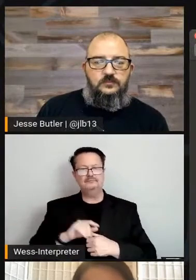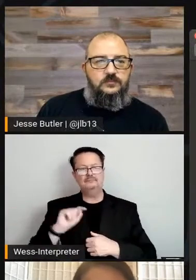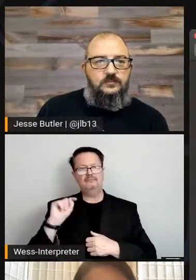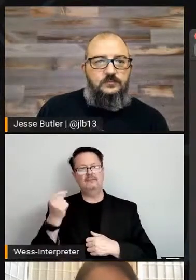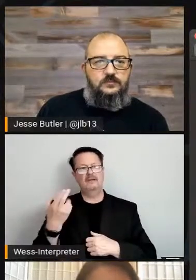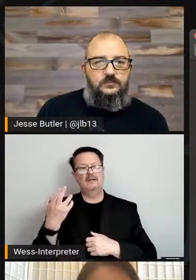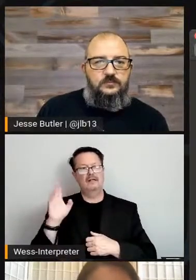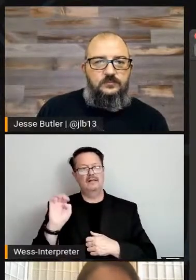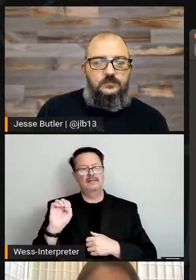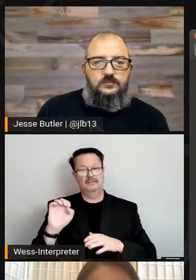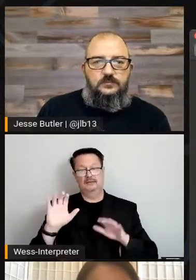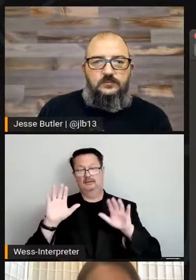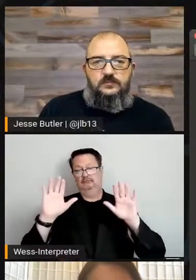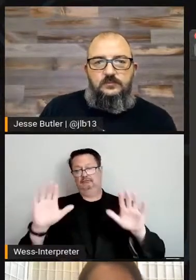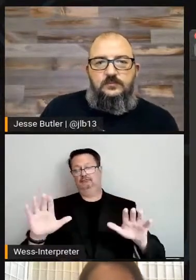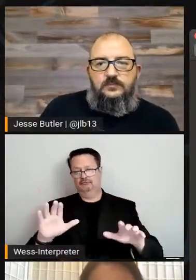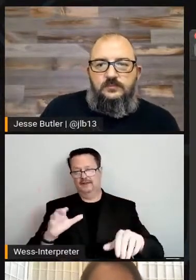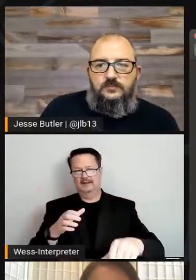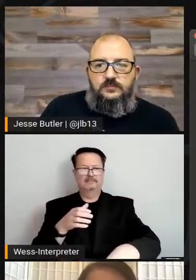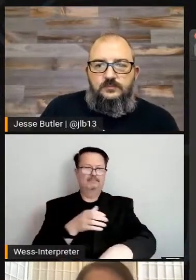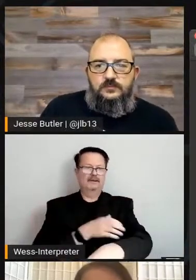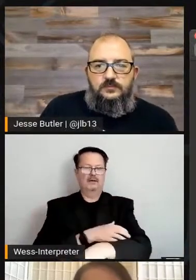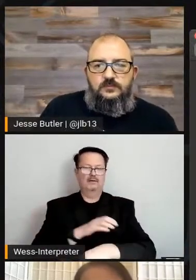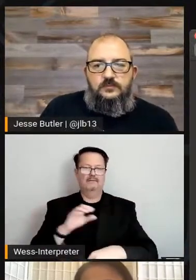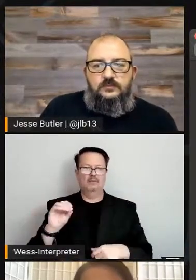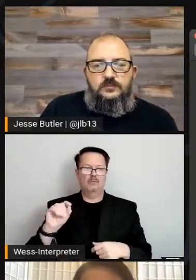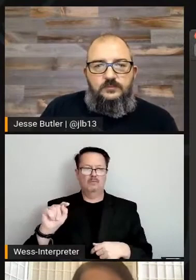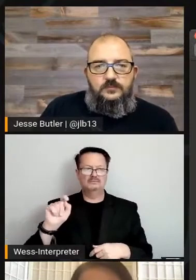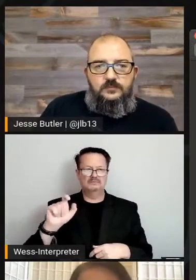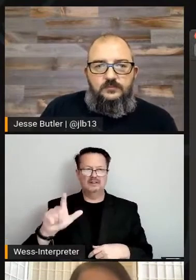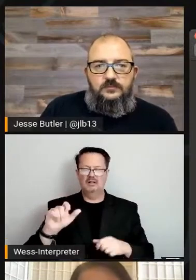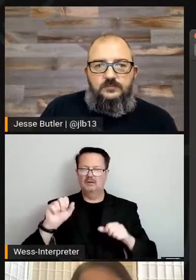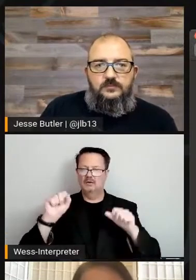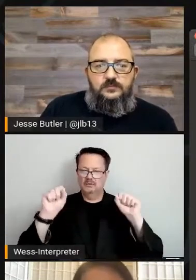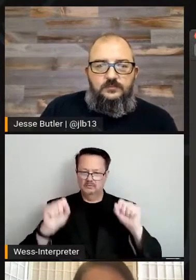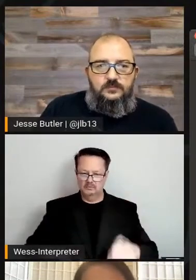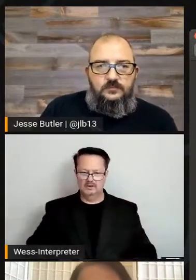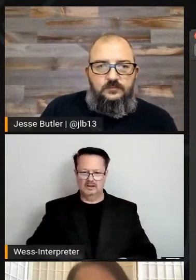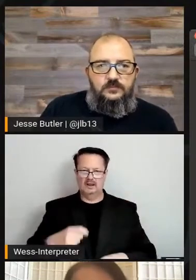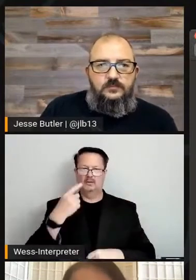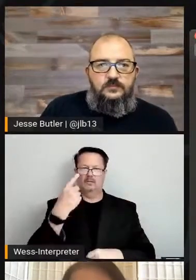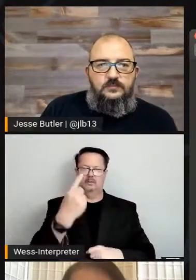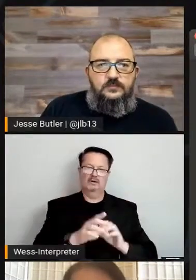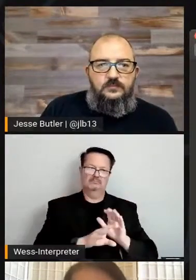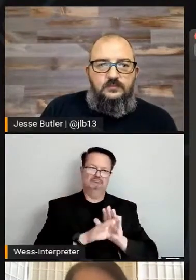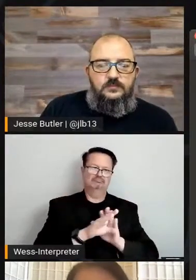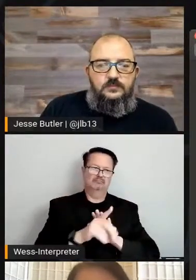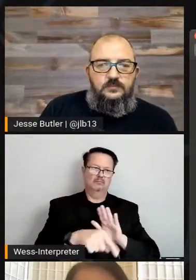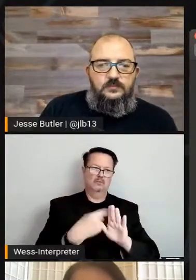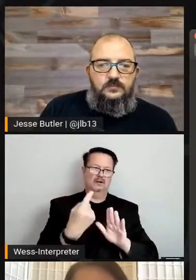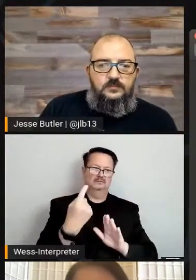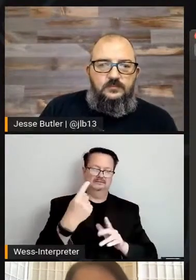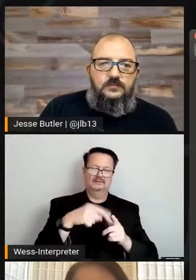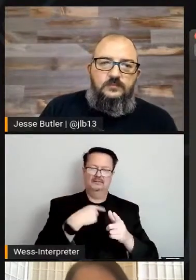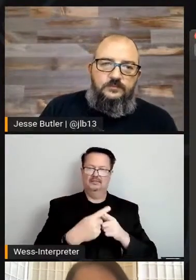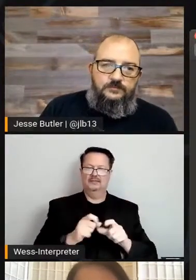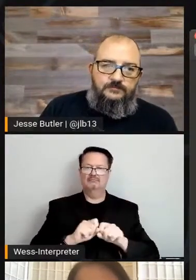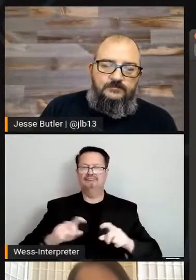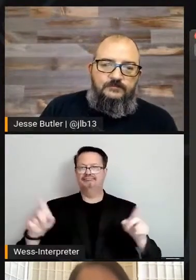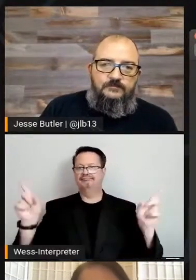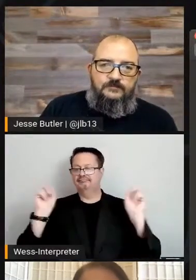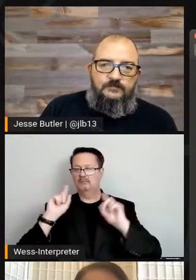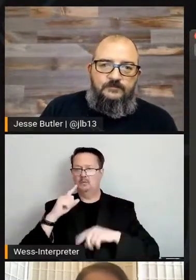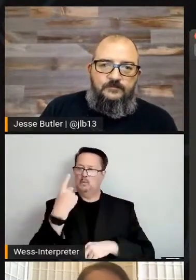great power of OpenTelemetry is that you can instrument once and be able to deploy everywhere, right? You can use the